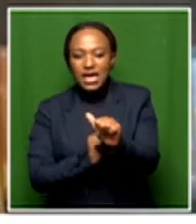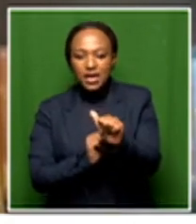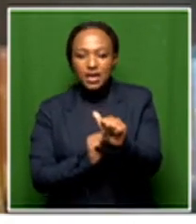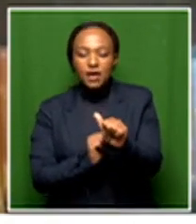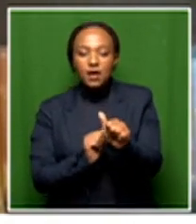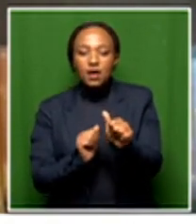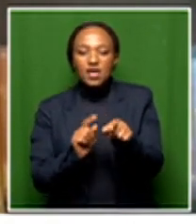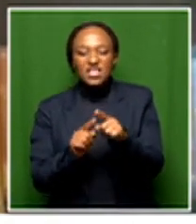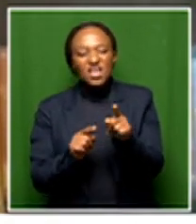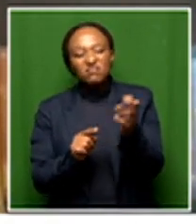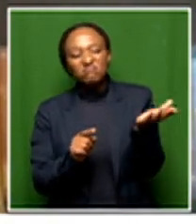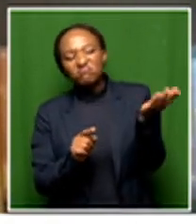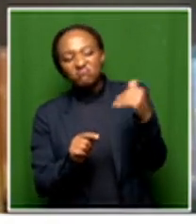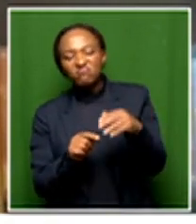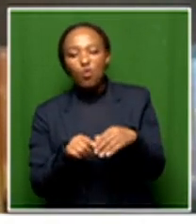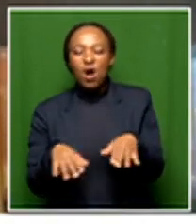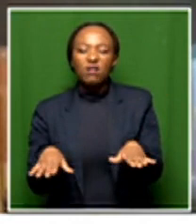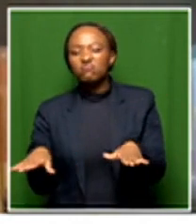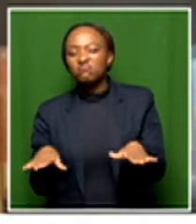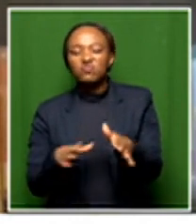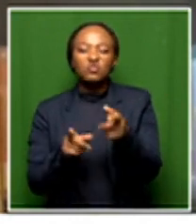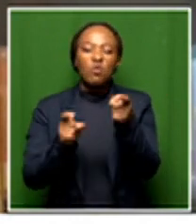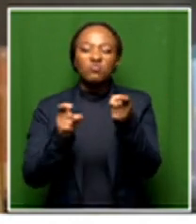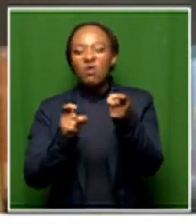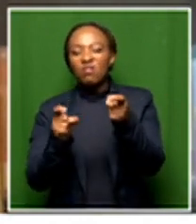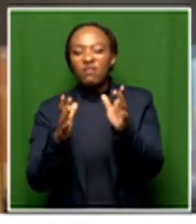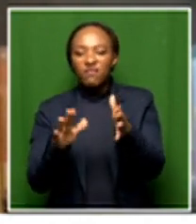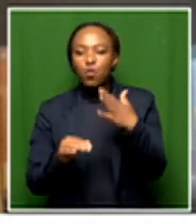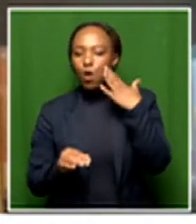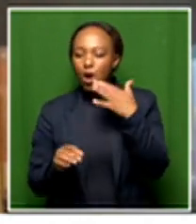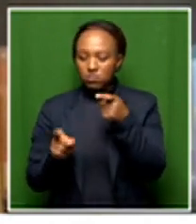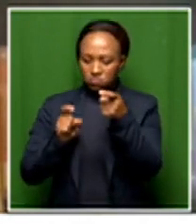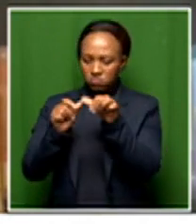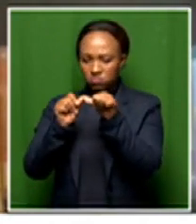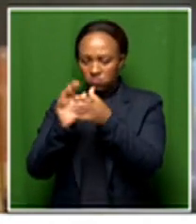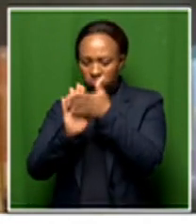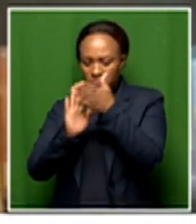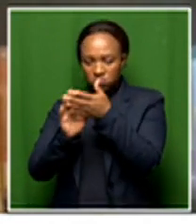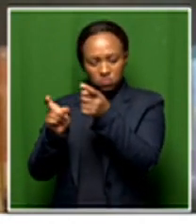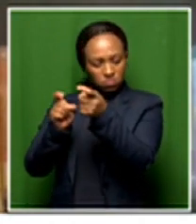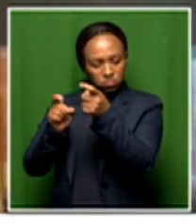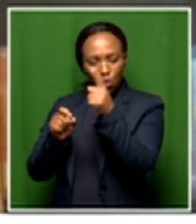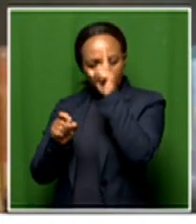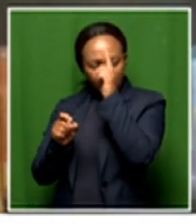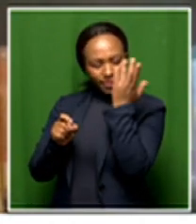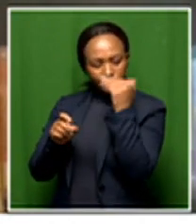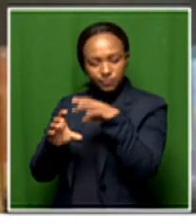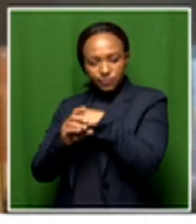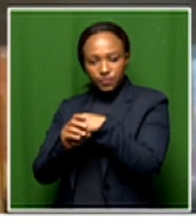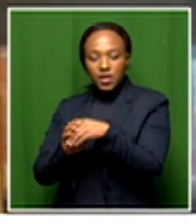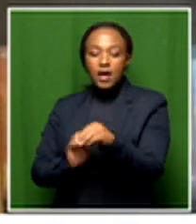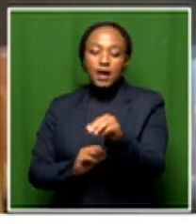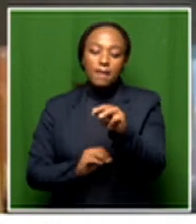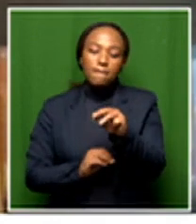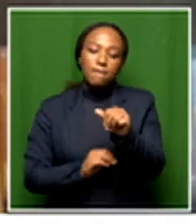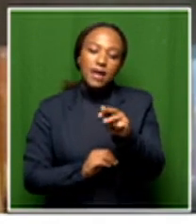them as puppets, and the whites wanted to continue to pull the strings. So the Mmusi Maimane